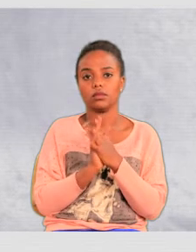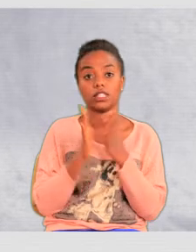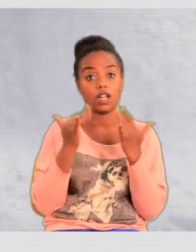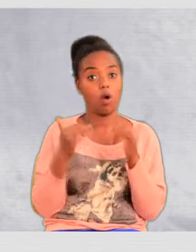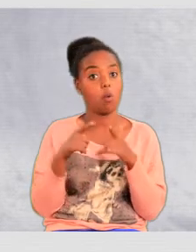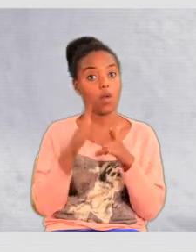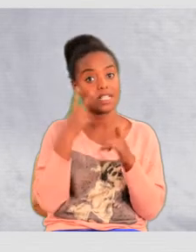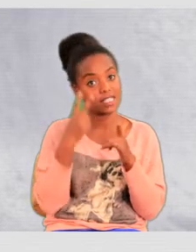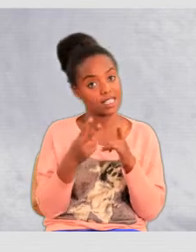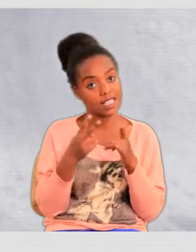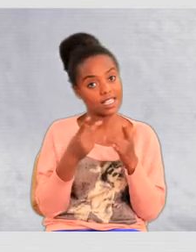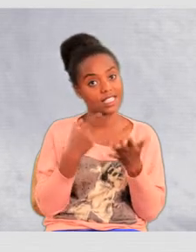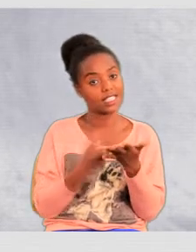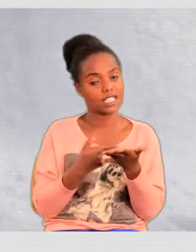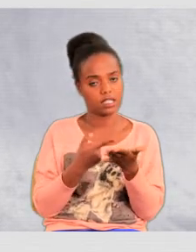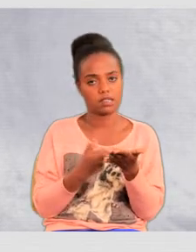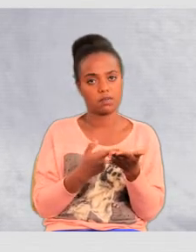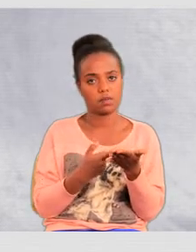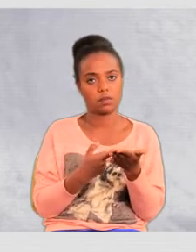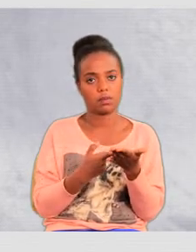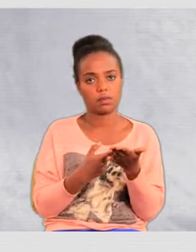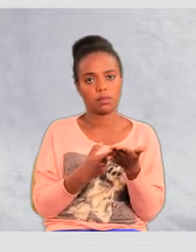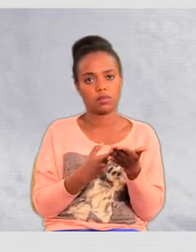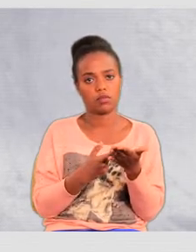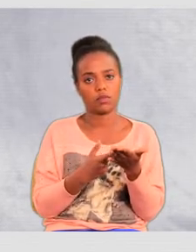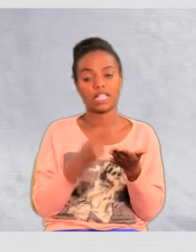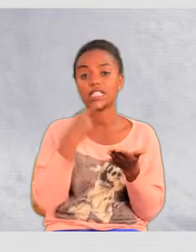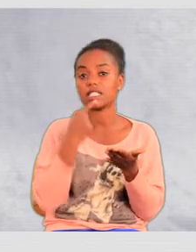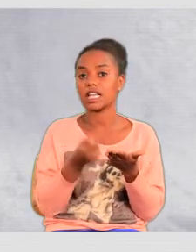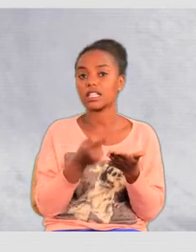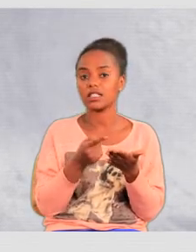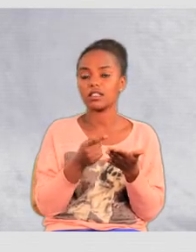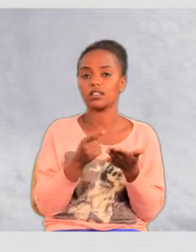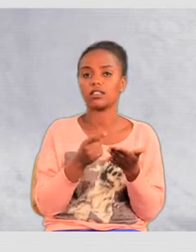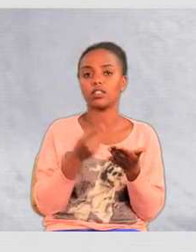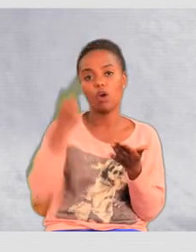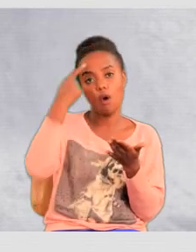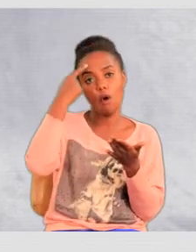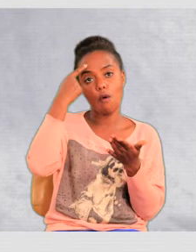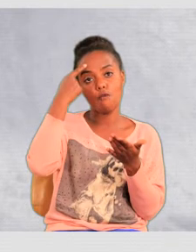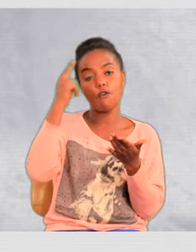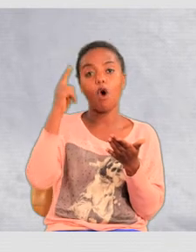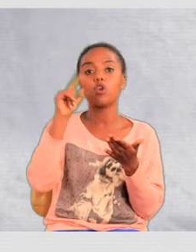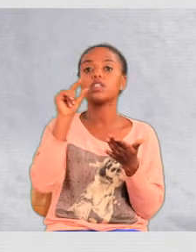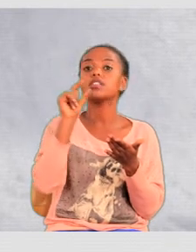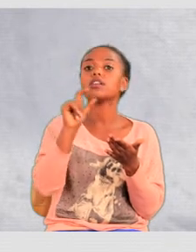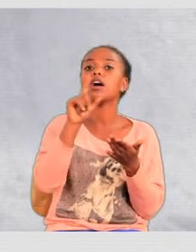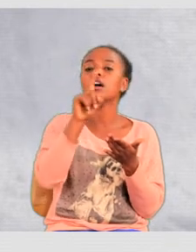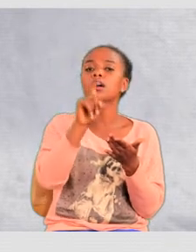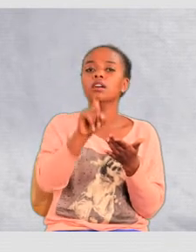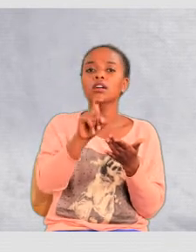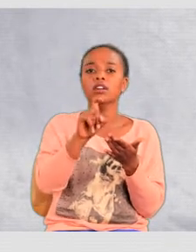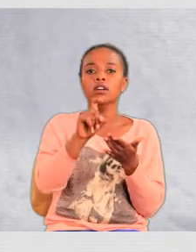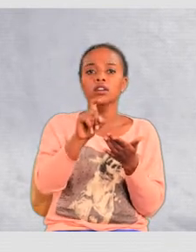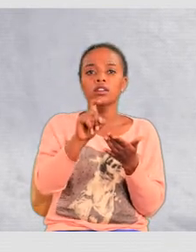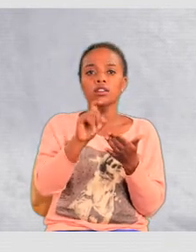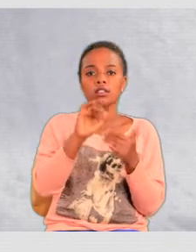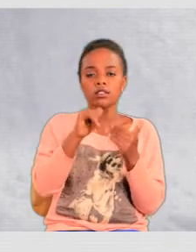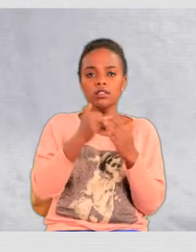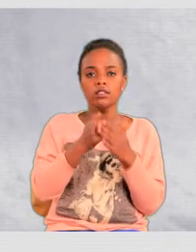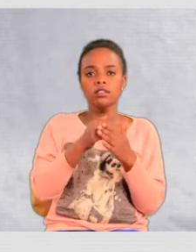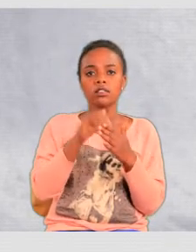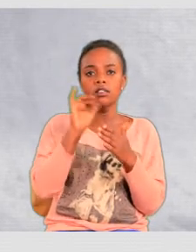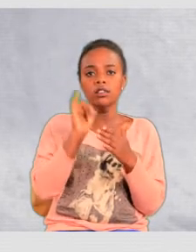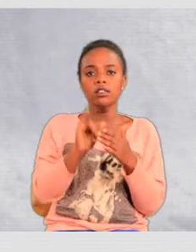Now let's see this one. Here it says, for some x, for all y,